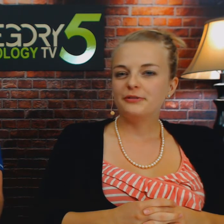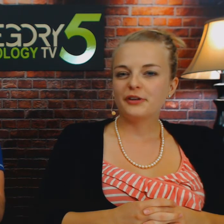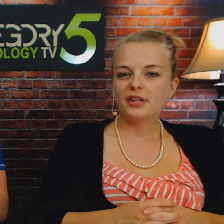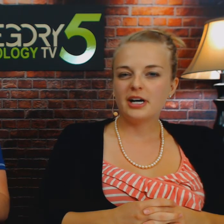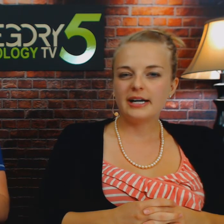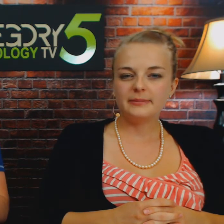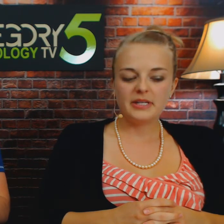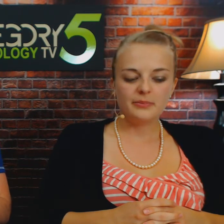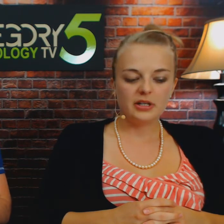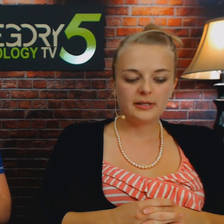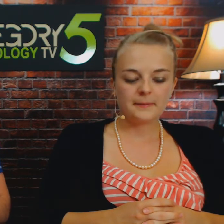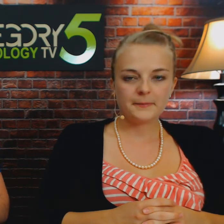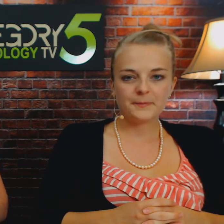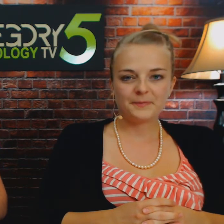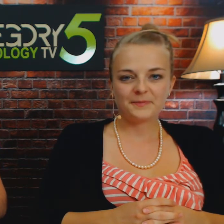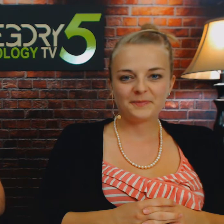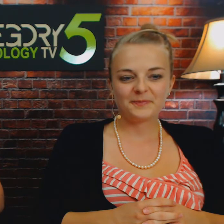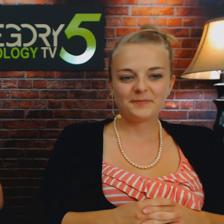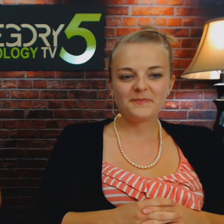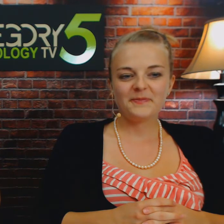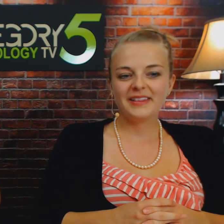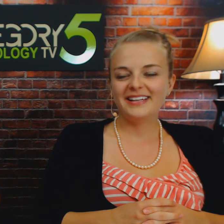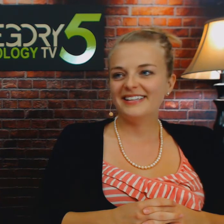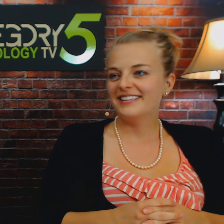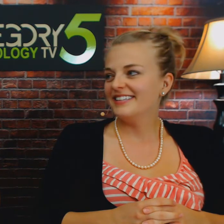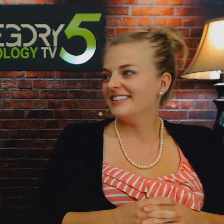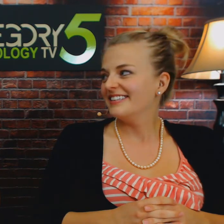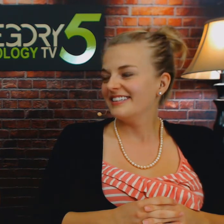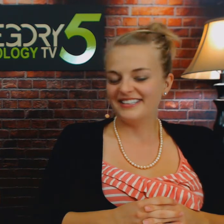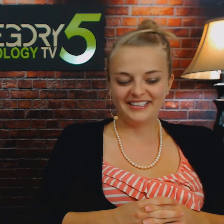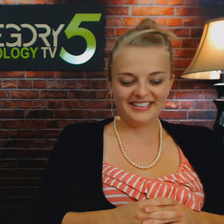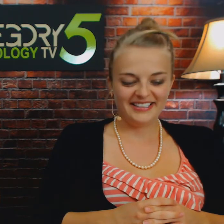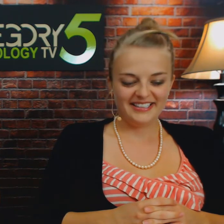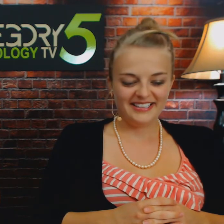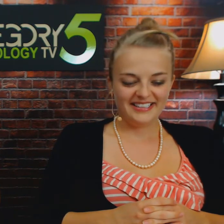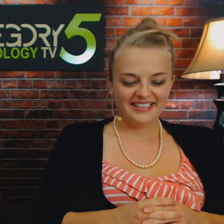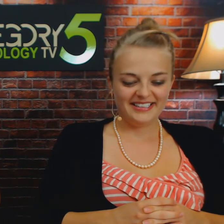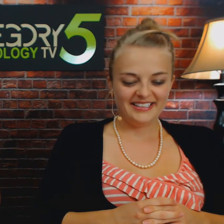Food for thought. Okay, well, for something completely not creepy.